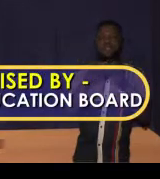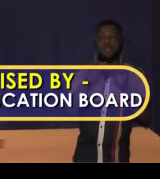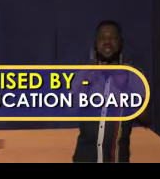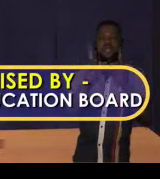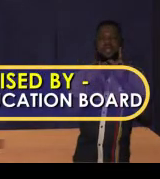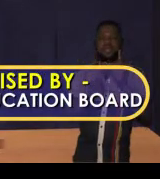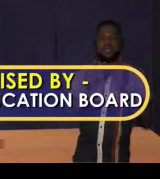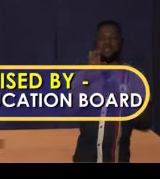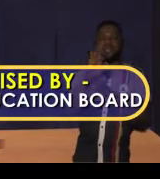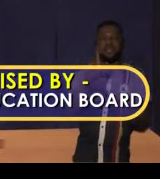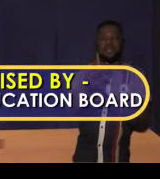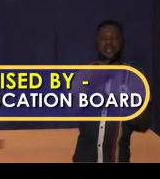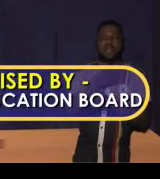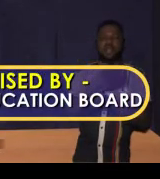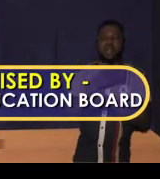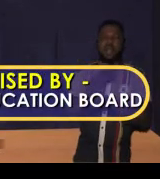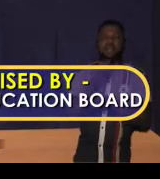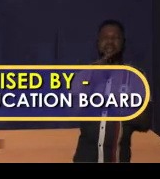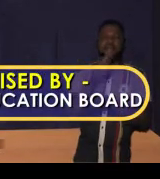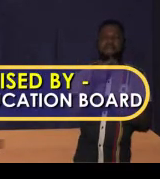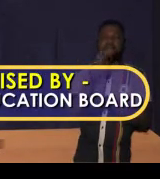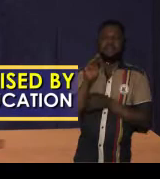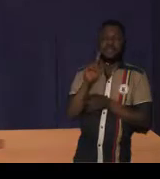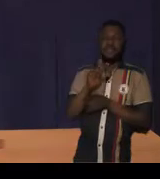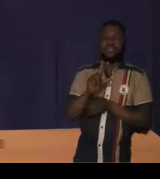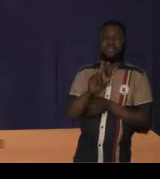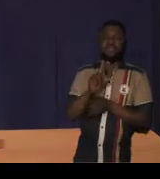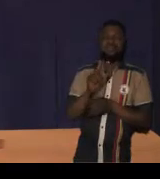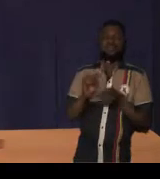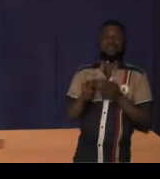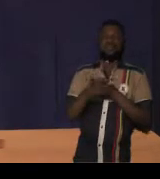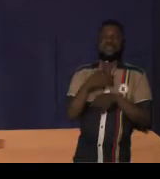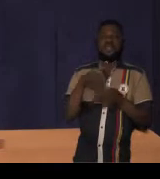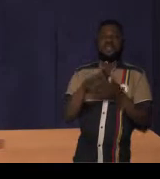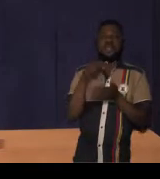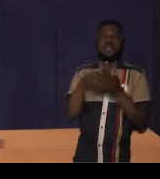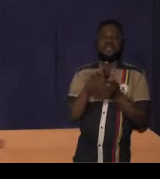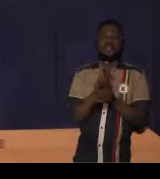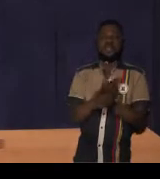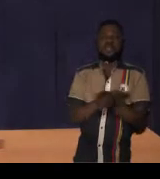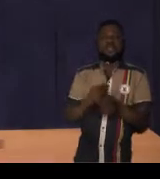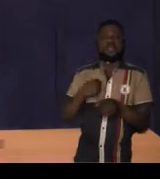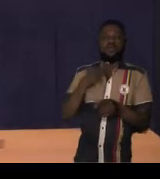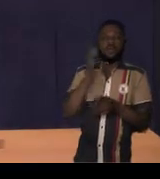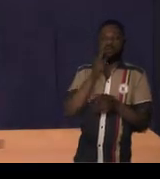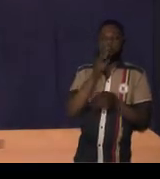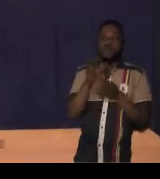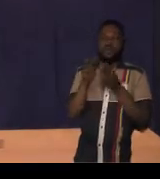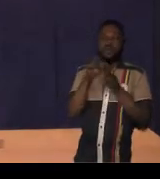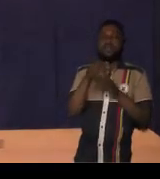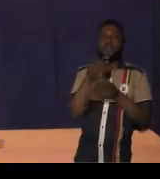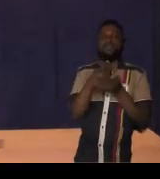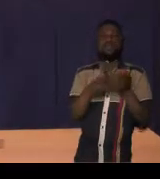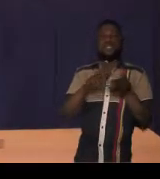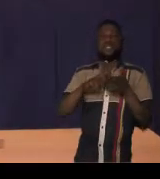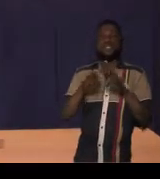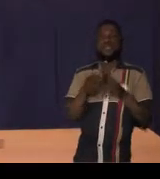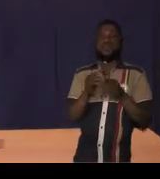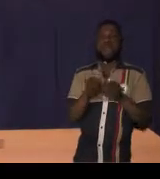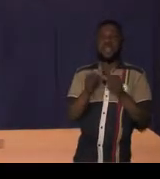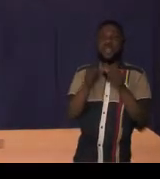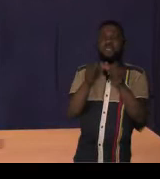liters, centiliters, and milliliters. Today in this lesson, we will be looking at what